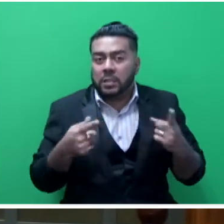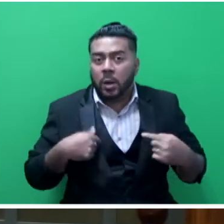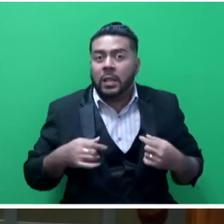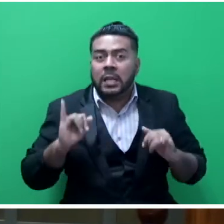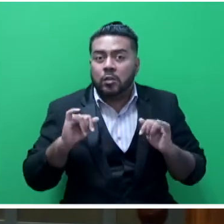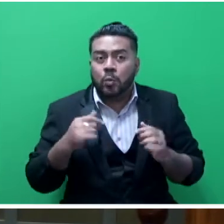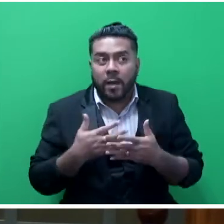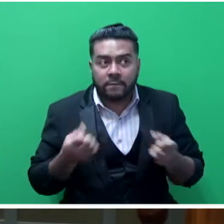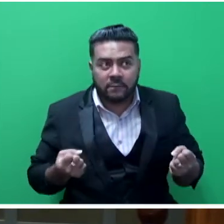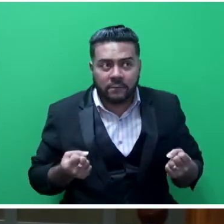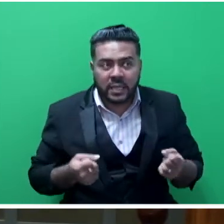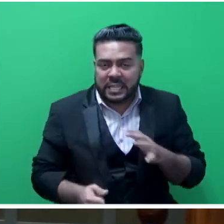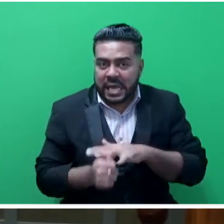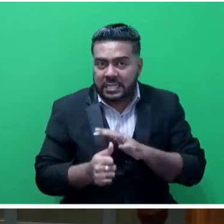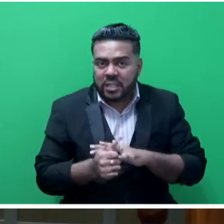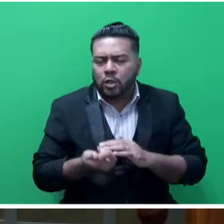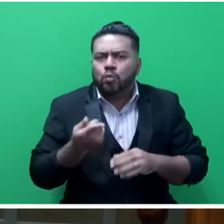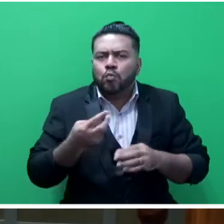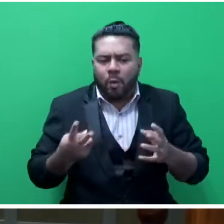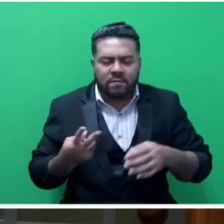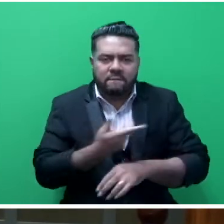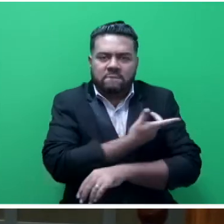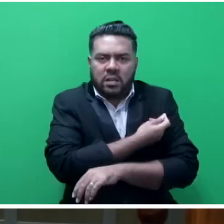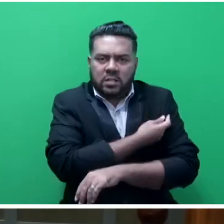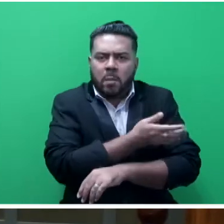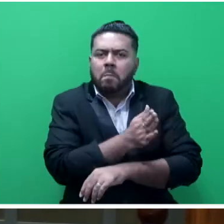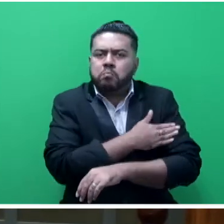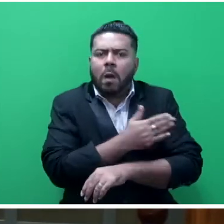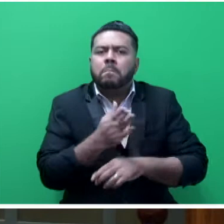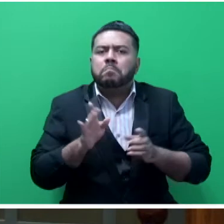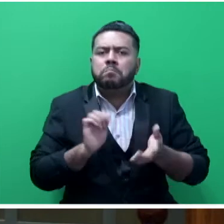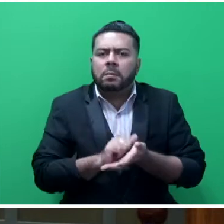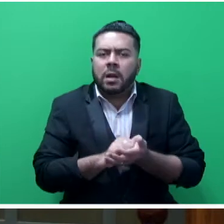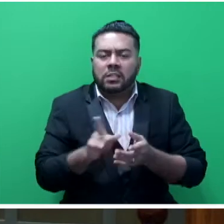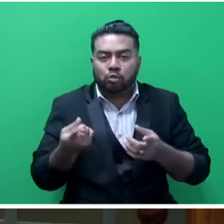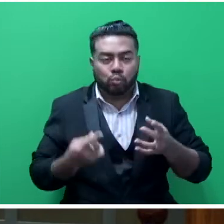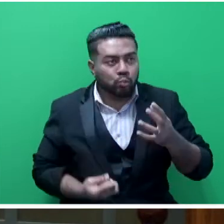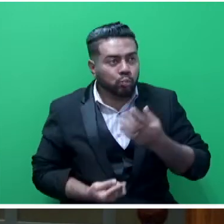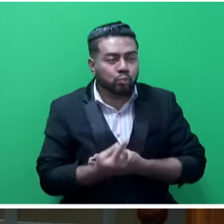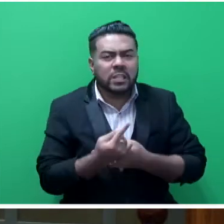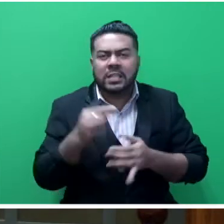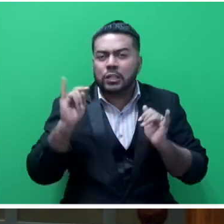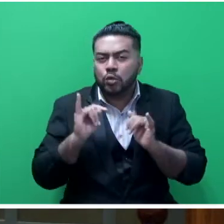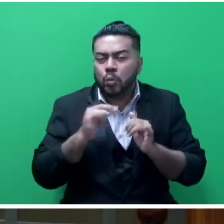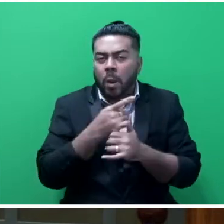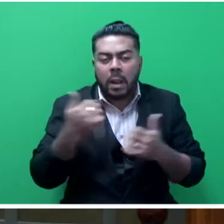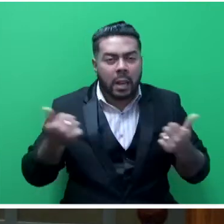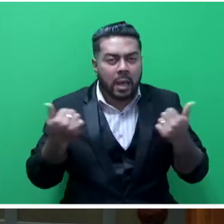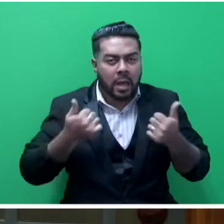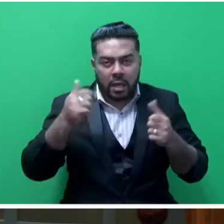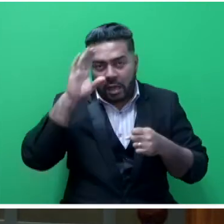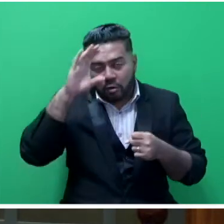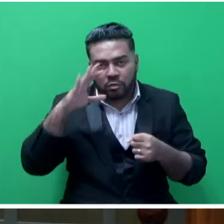moment is access to vaccines. Access to vaccines is an issue that a lot of countries around the world are